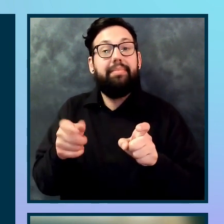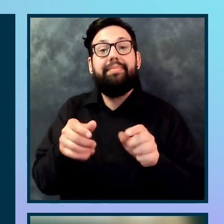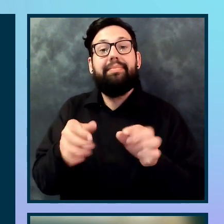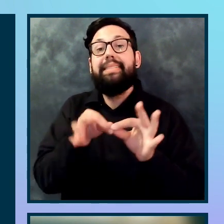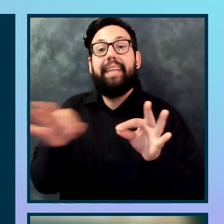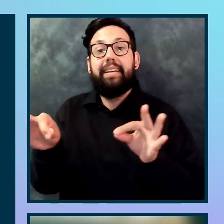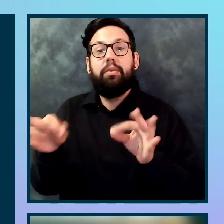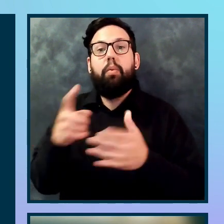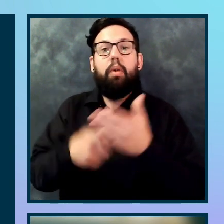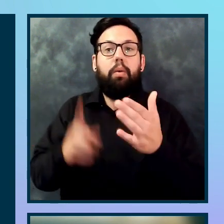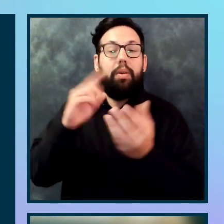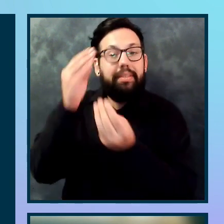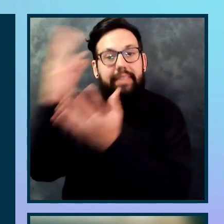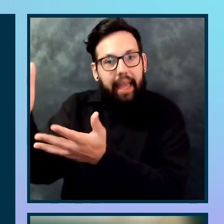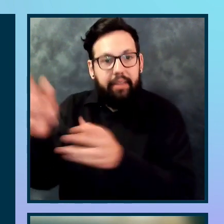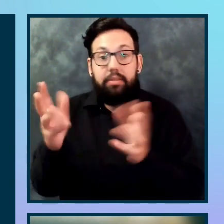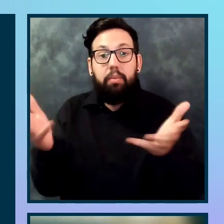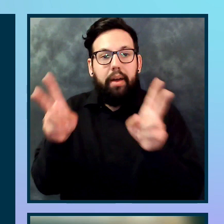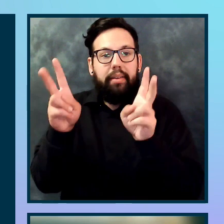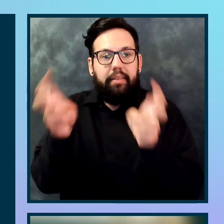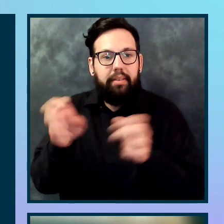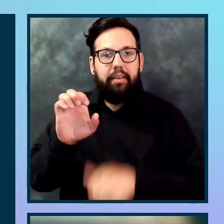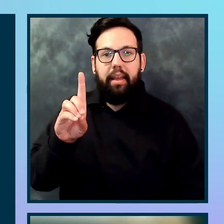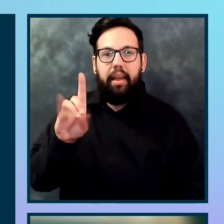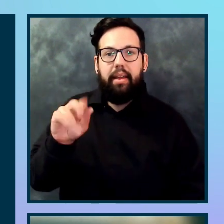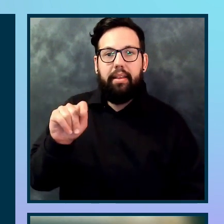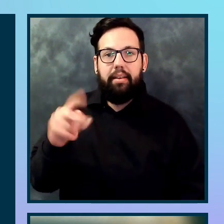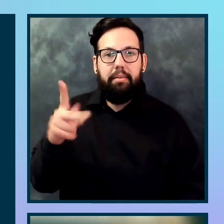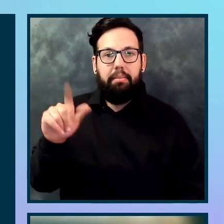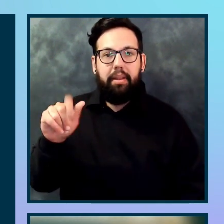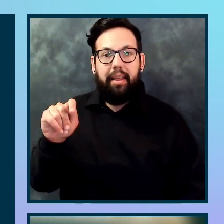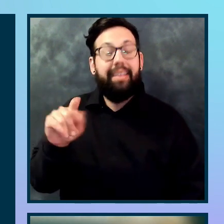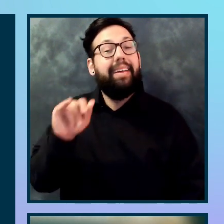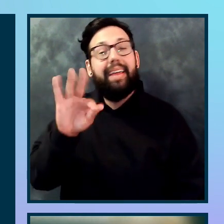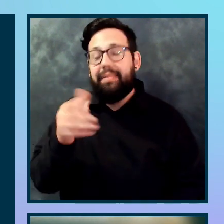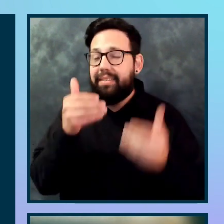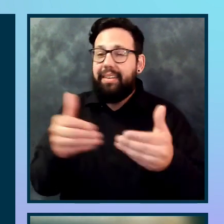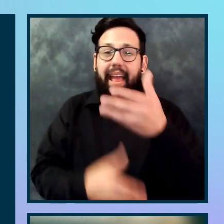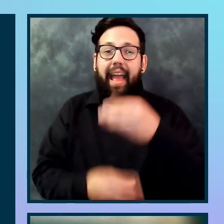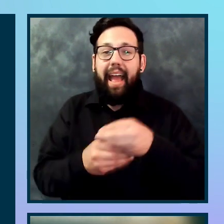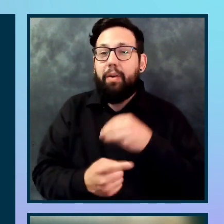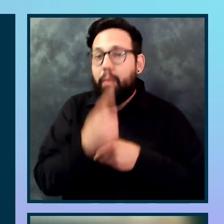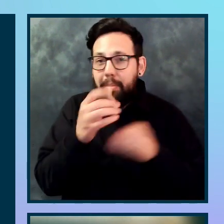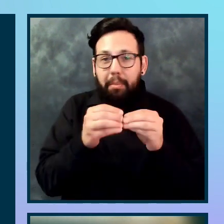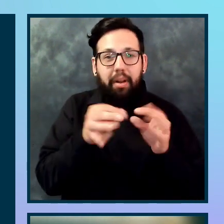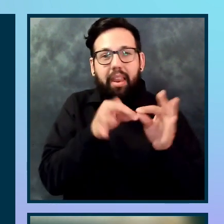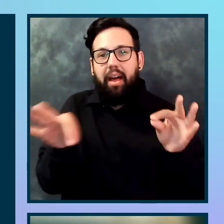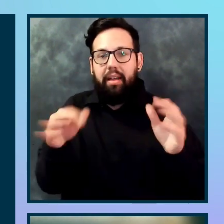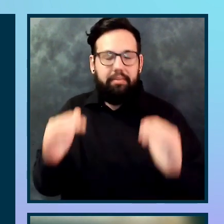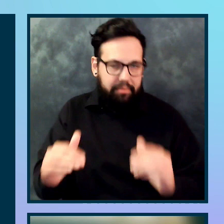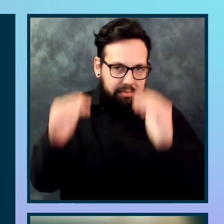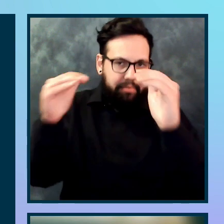plant. So with that one line, you can make a much different, much better experience.